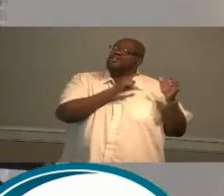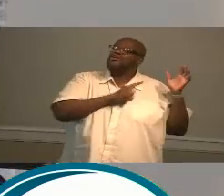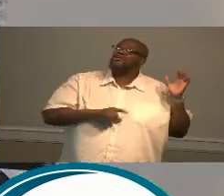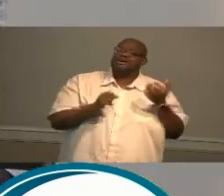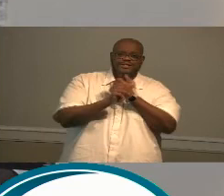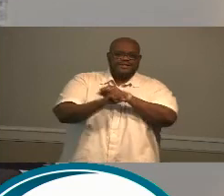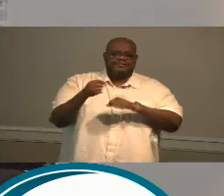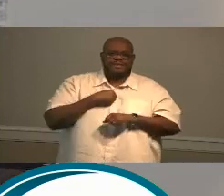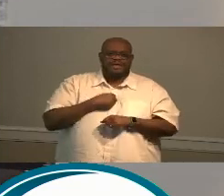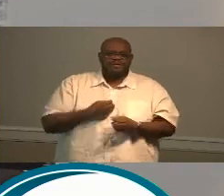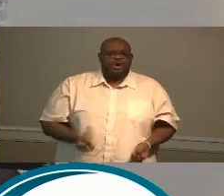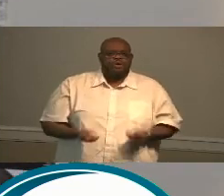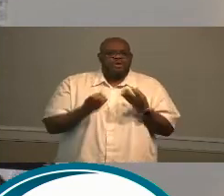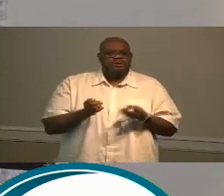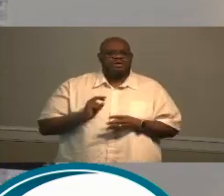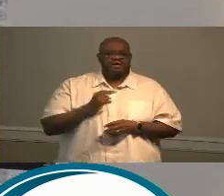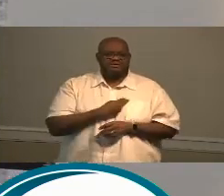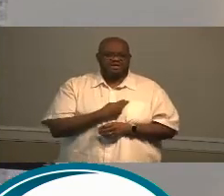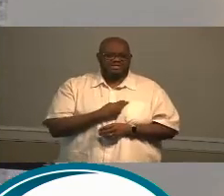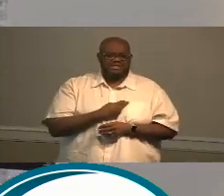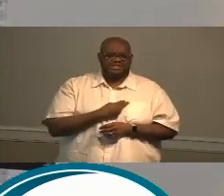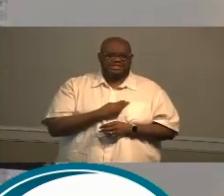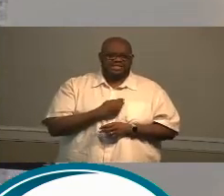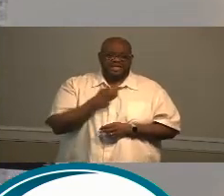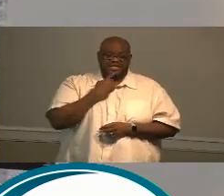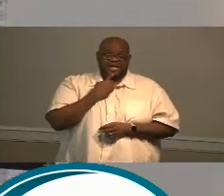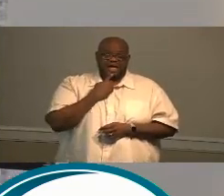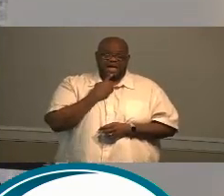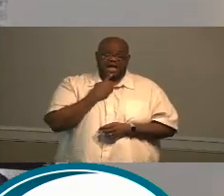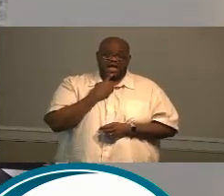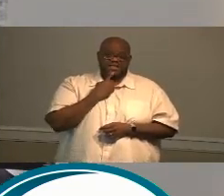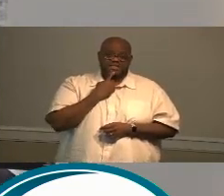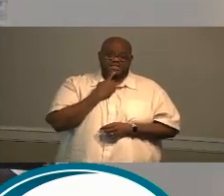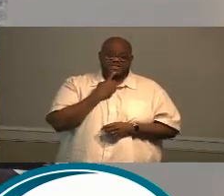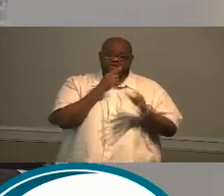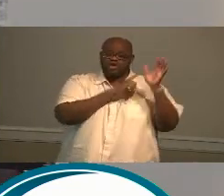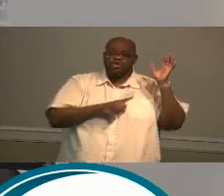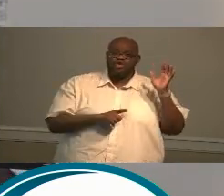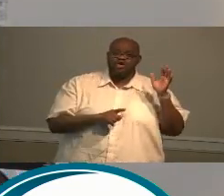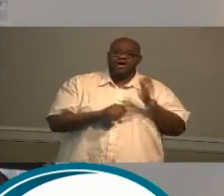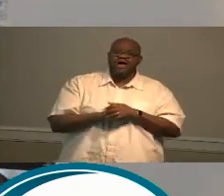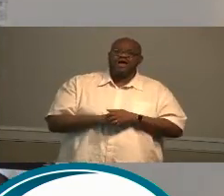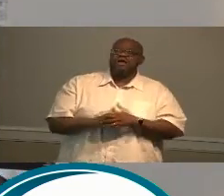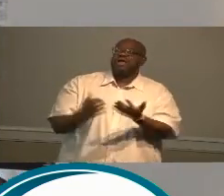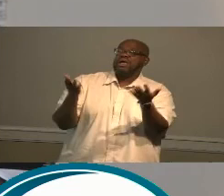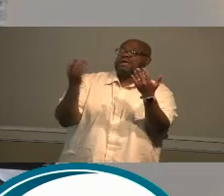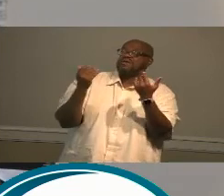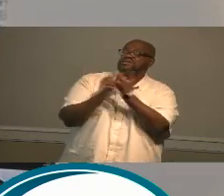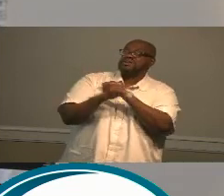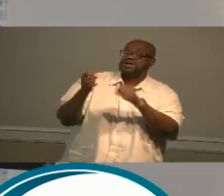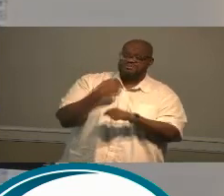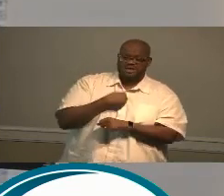So many who are watching right now can say, I'm so glad I told him, Lord, save me. It's the invitation.